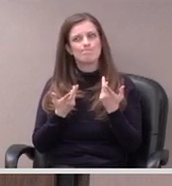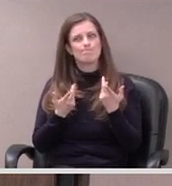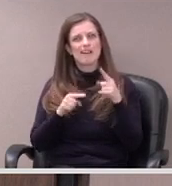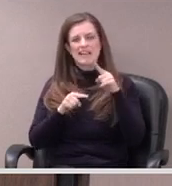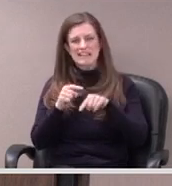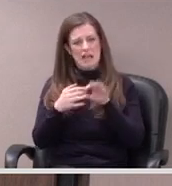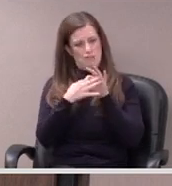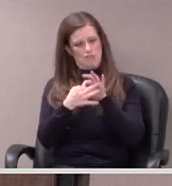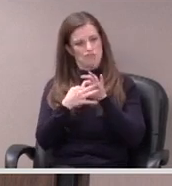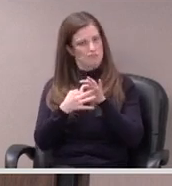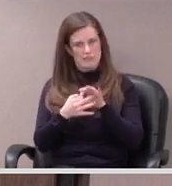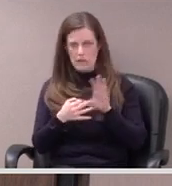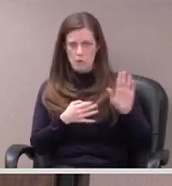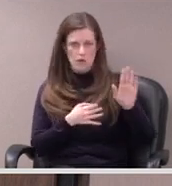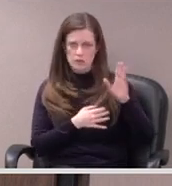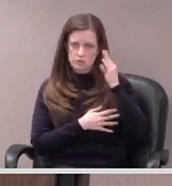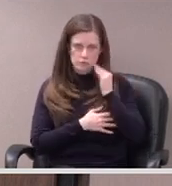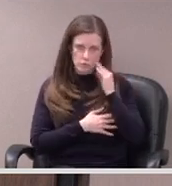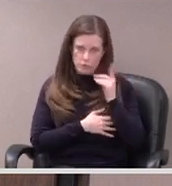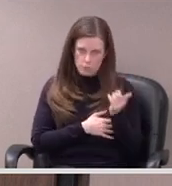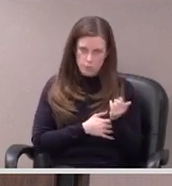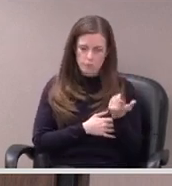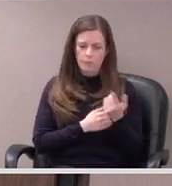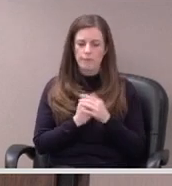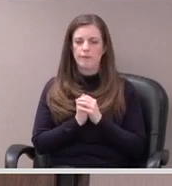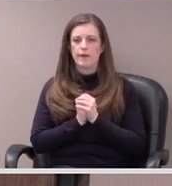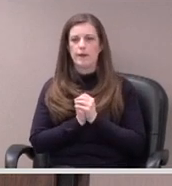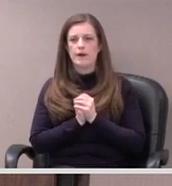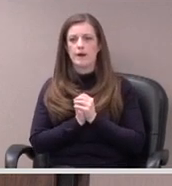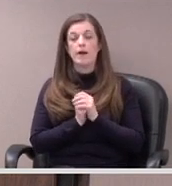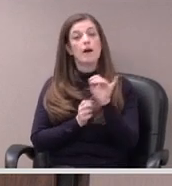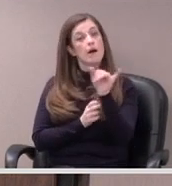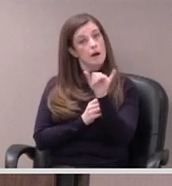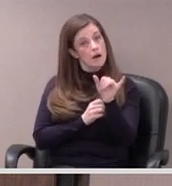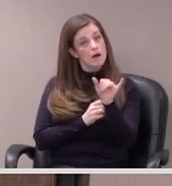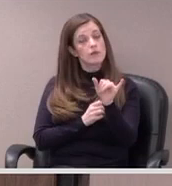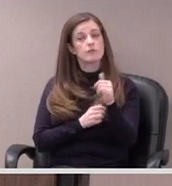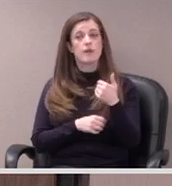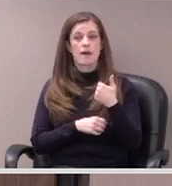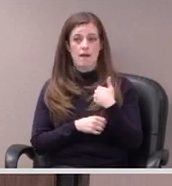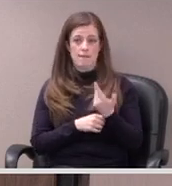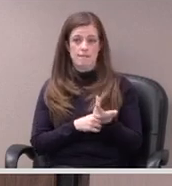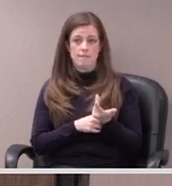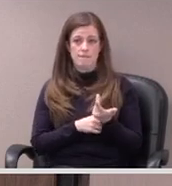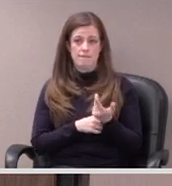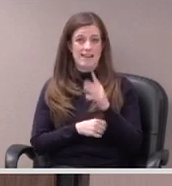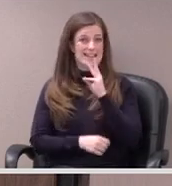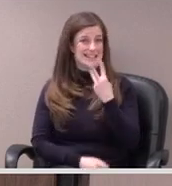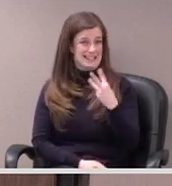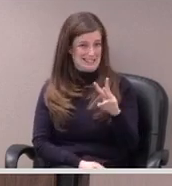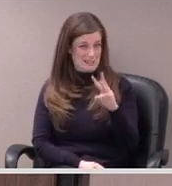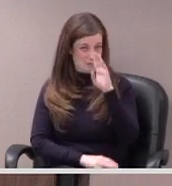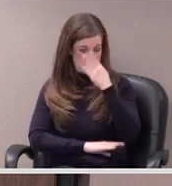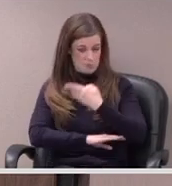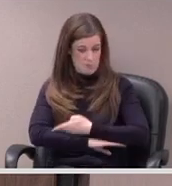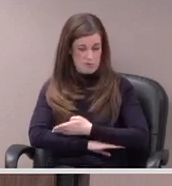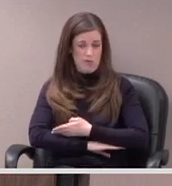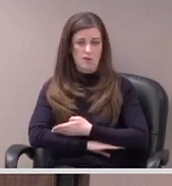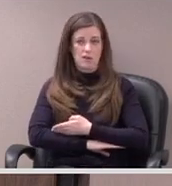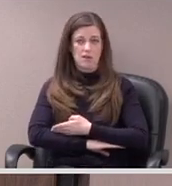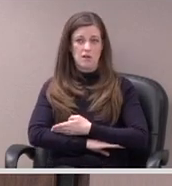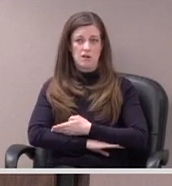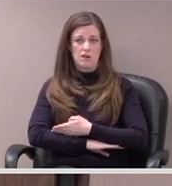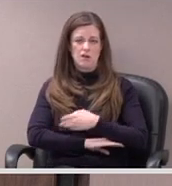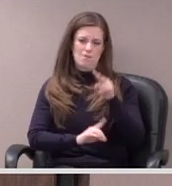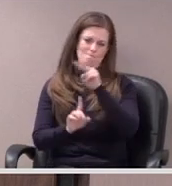can't really relate to what he's going through. I also have a 16-year-old son who's